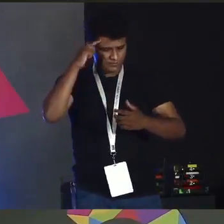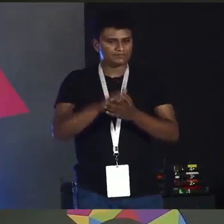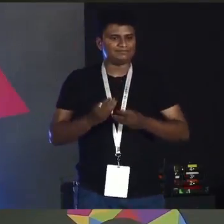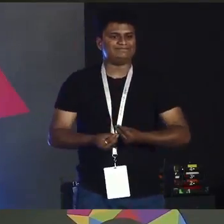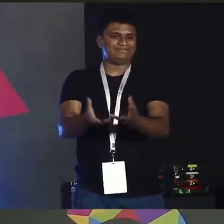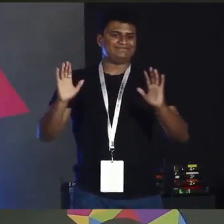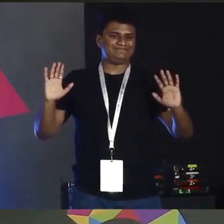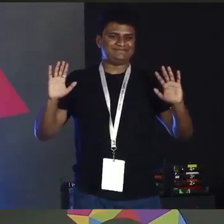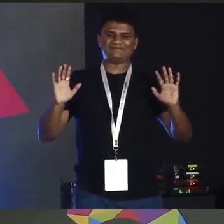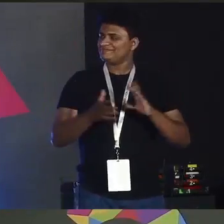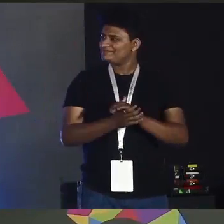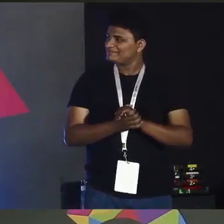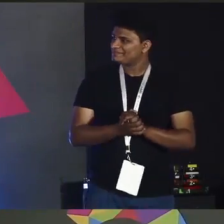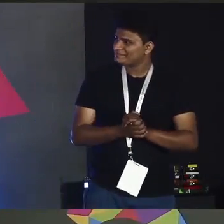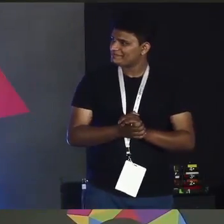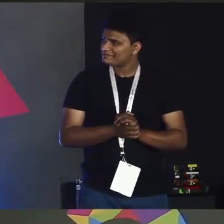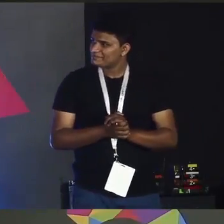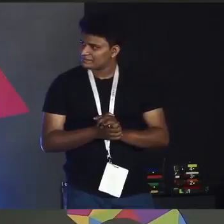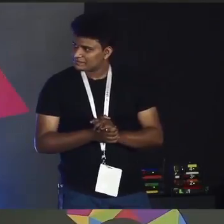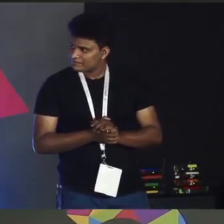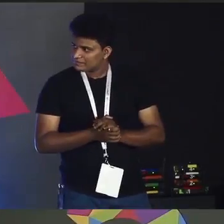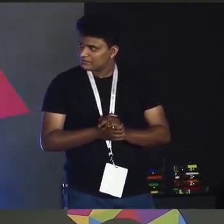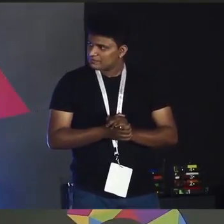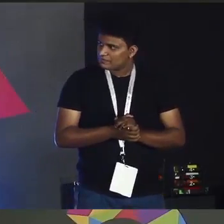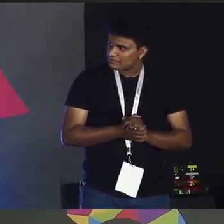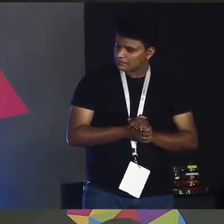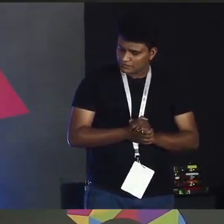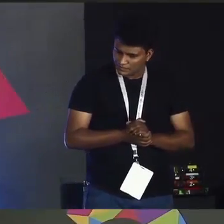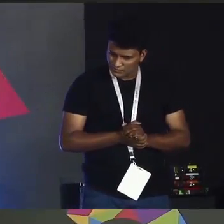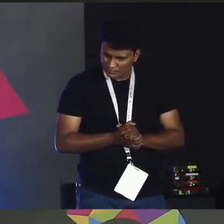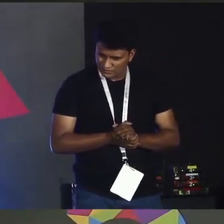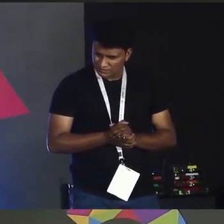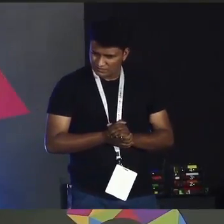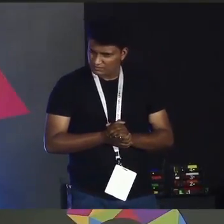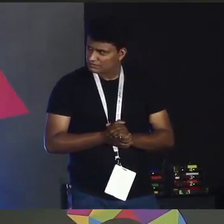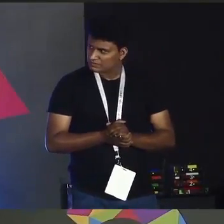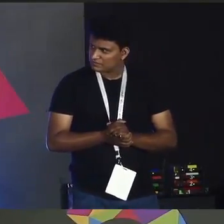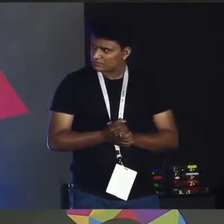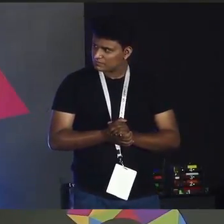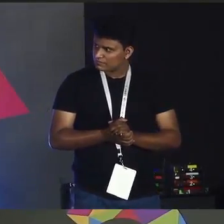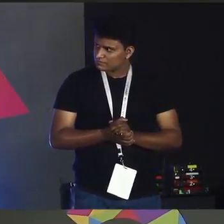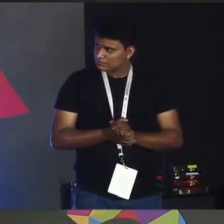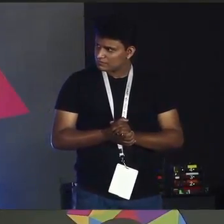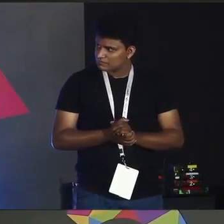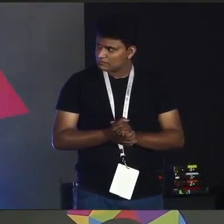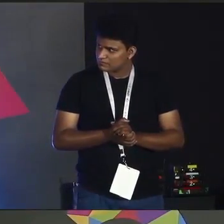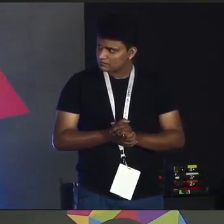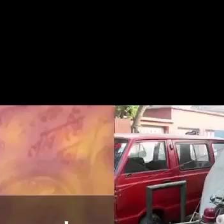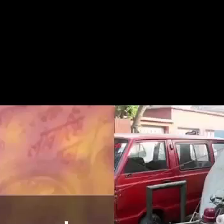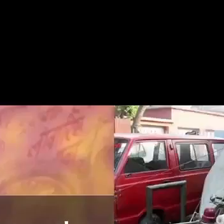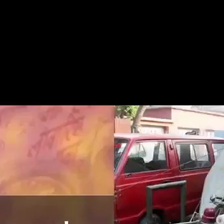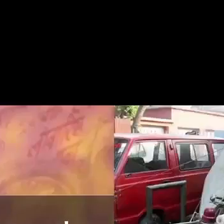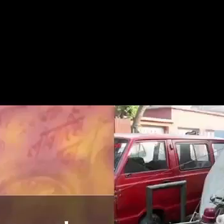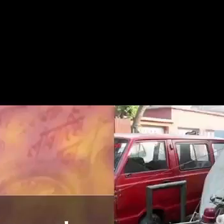to someone, you can call it a donation. But something which I've already used for 1 year or 2, it is actually not a donation, it's a discard. The